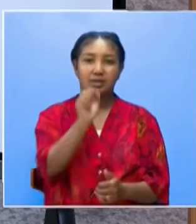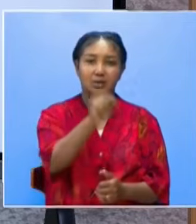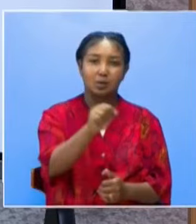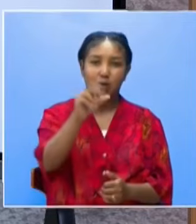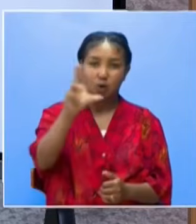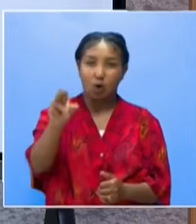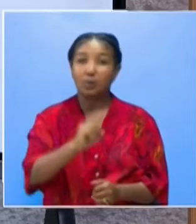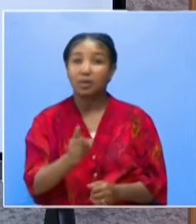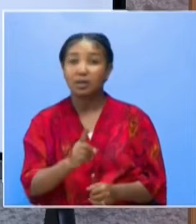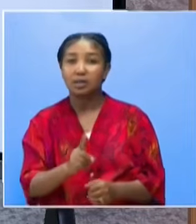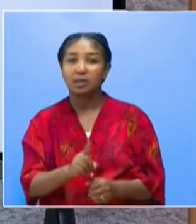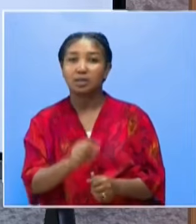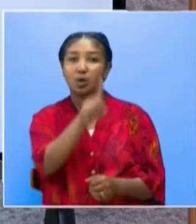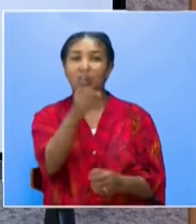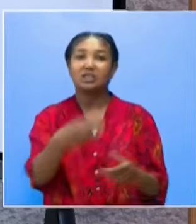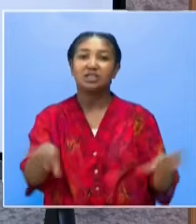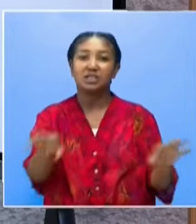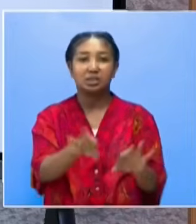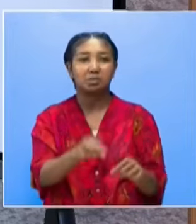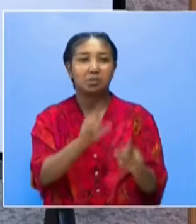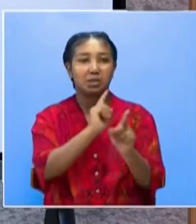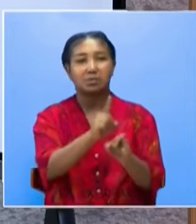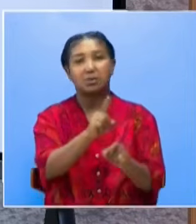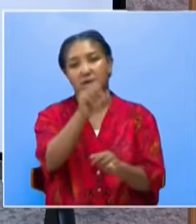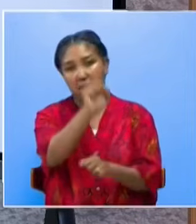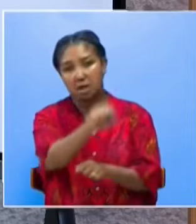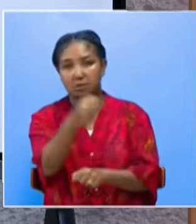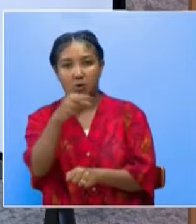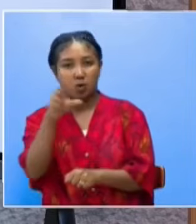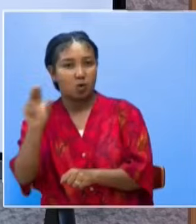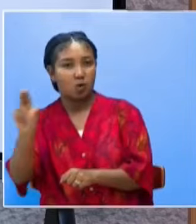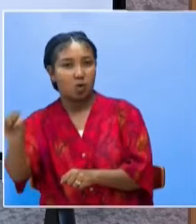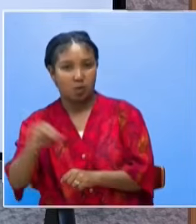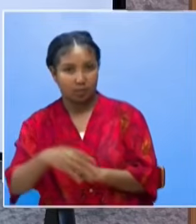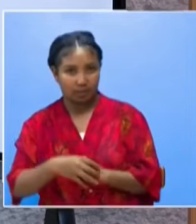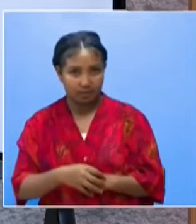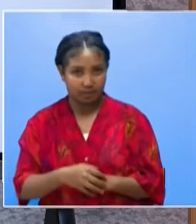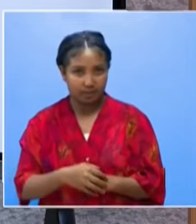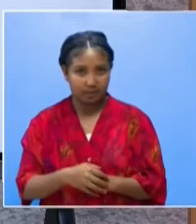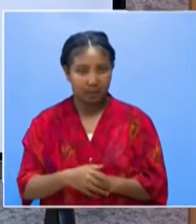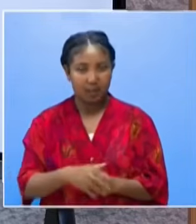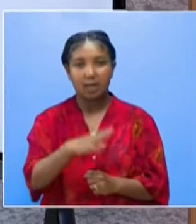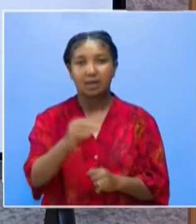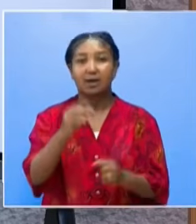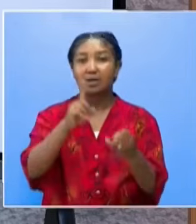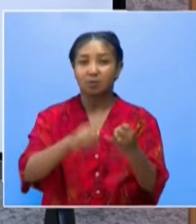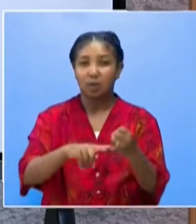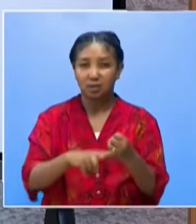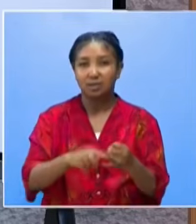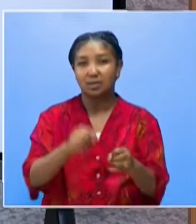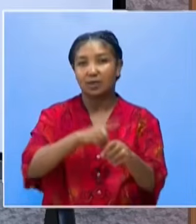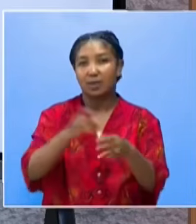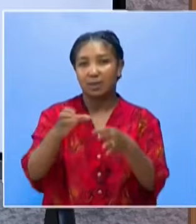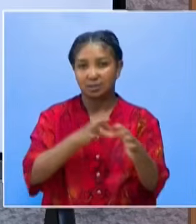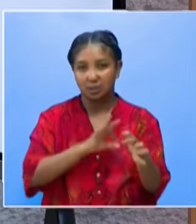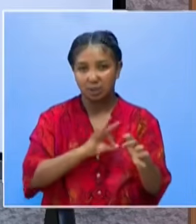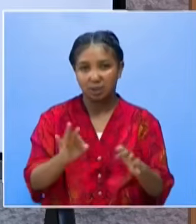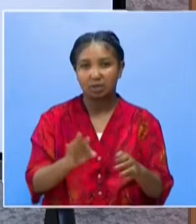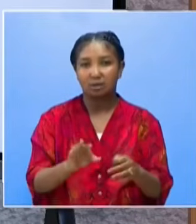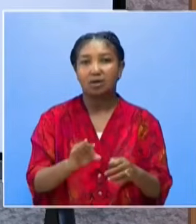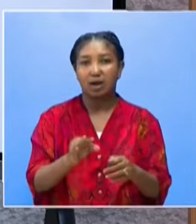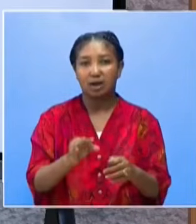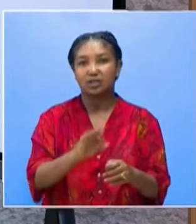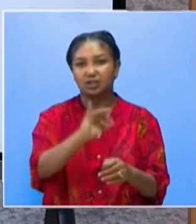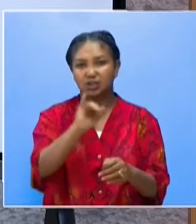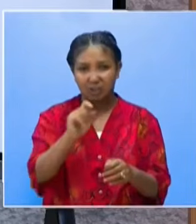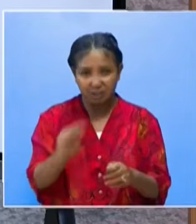means the question which needs yes or no answers. And the last one is about time expression, just like